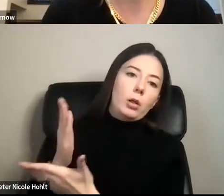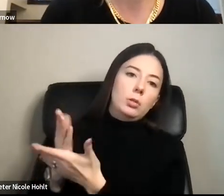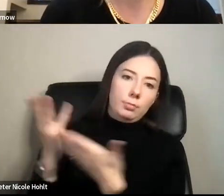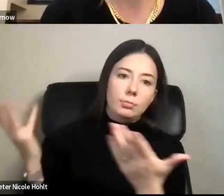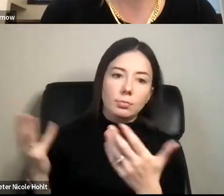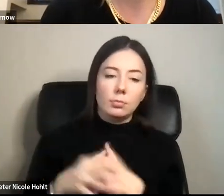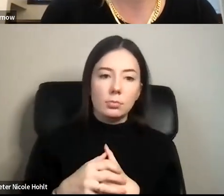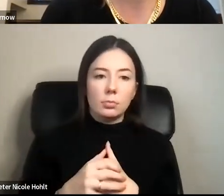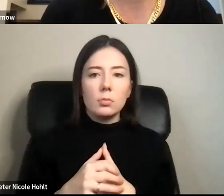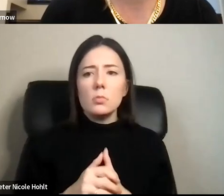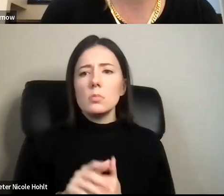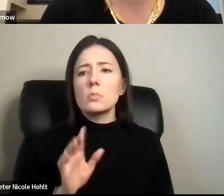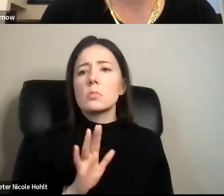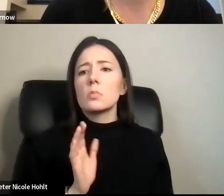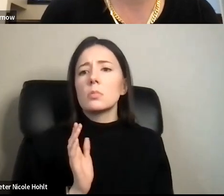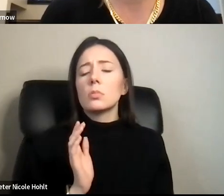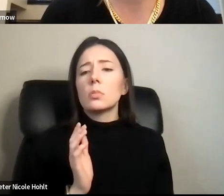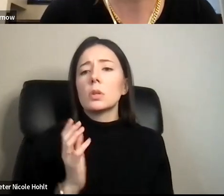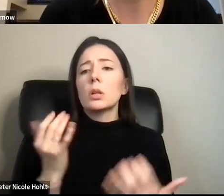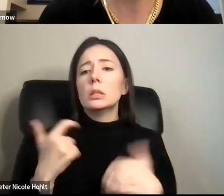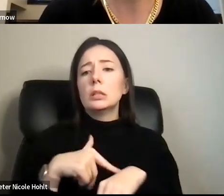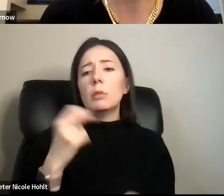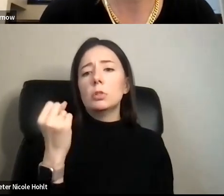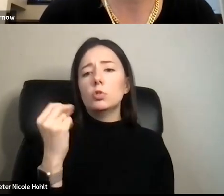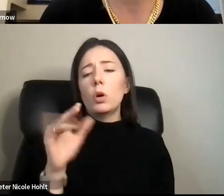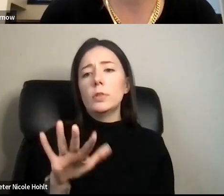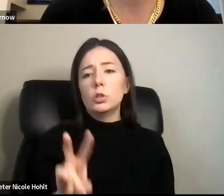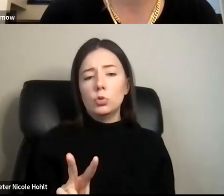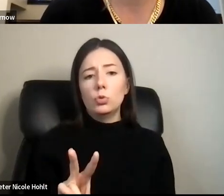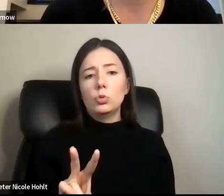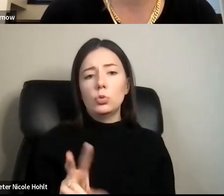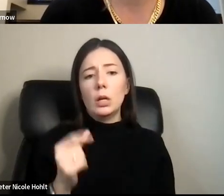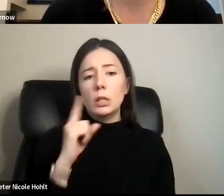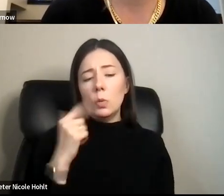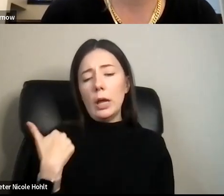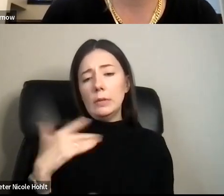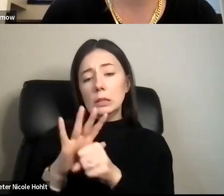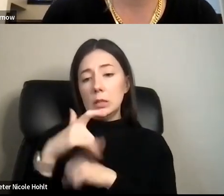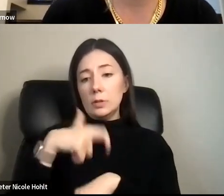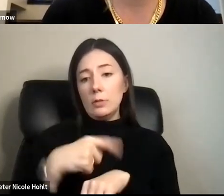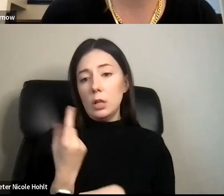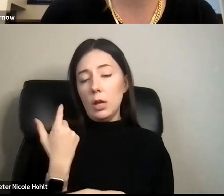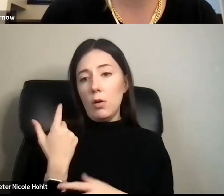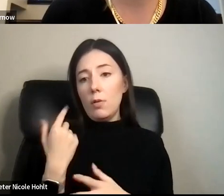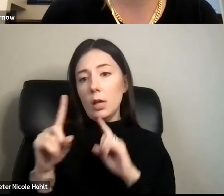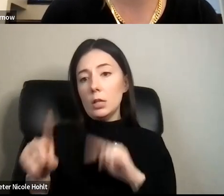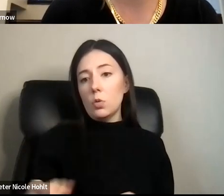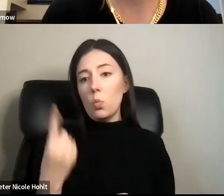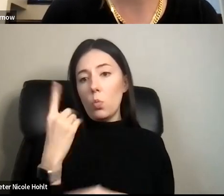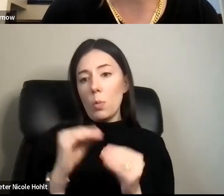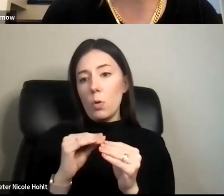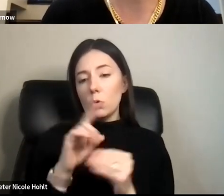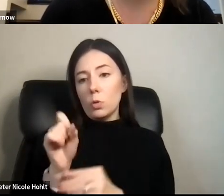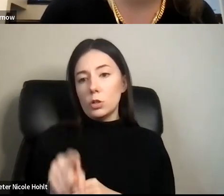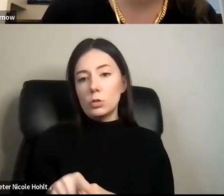And we're at 12:52. I think we have enough time to answer one question. This is the